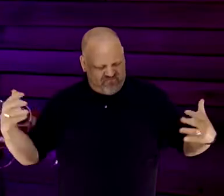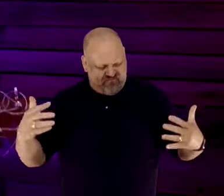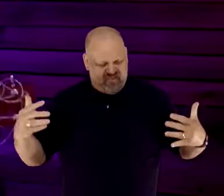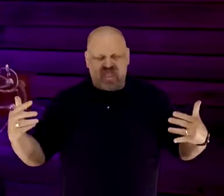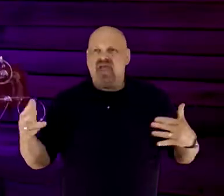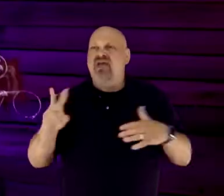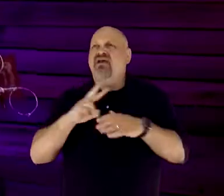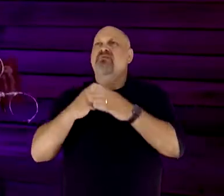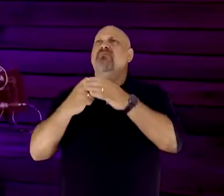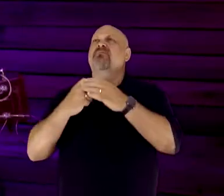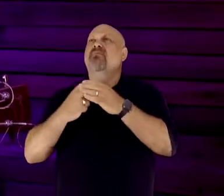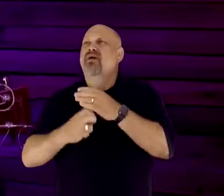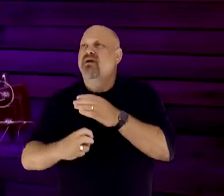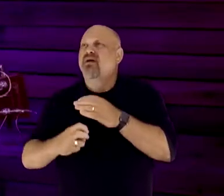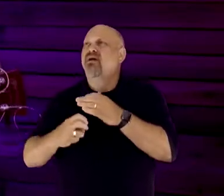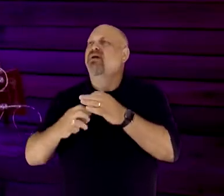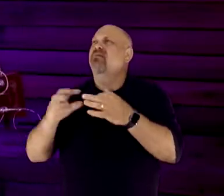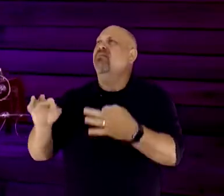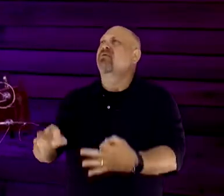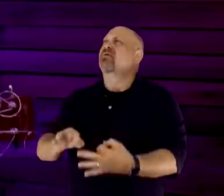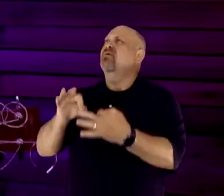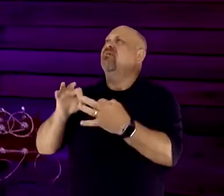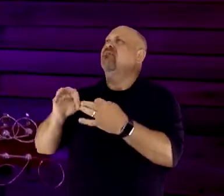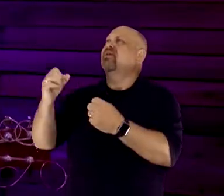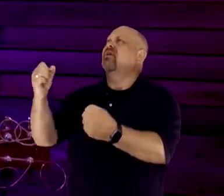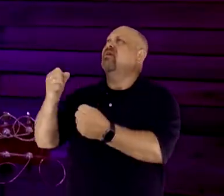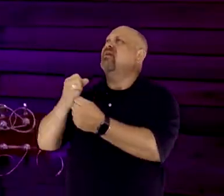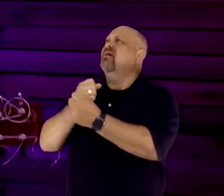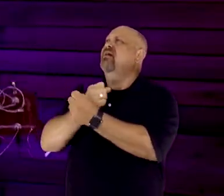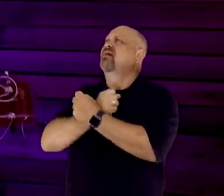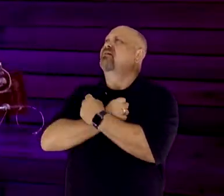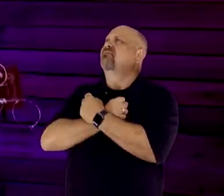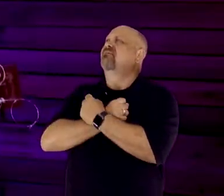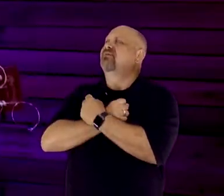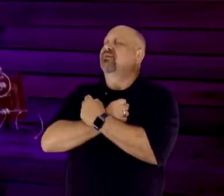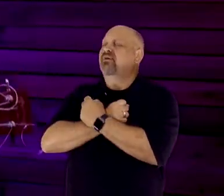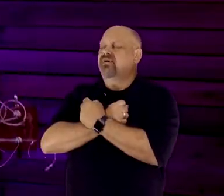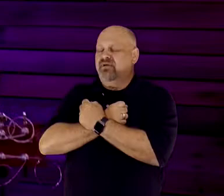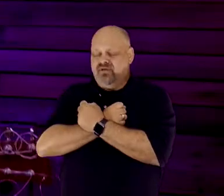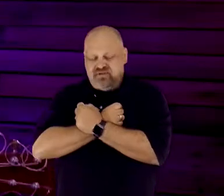Fears were drowned in perfect love.